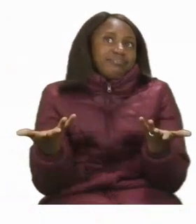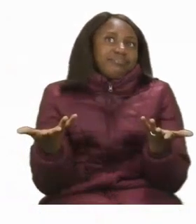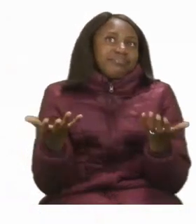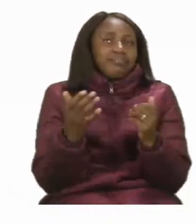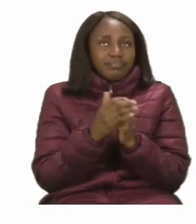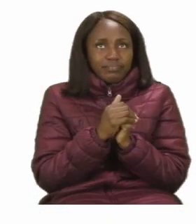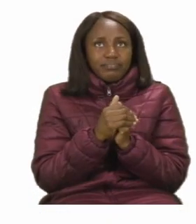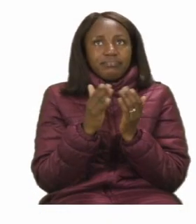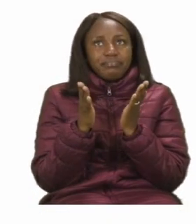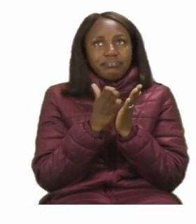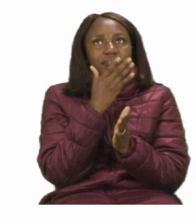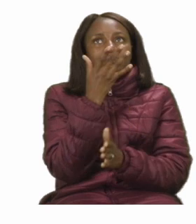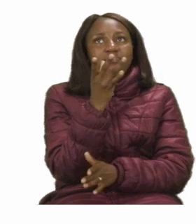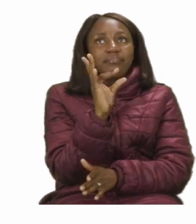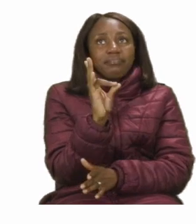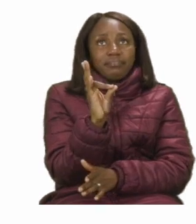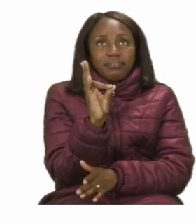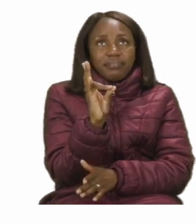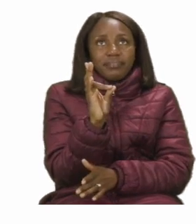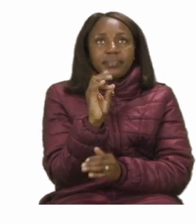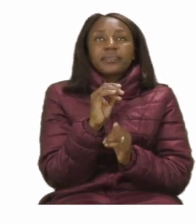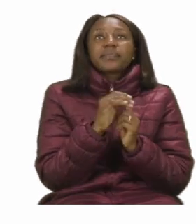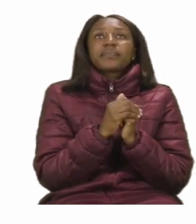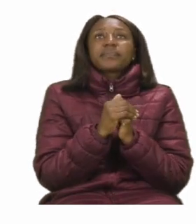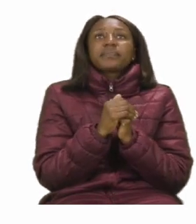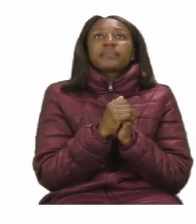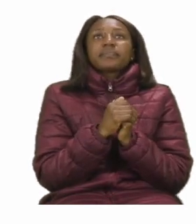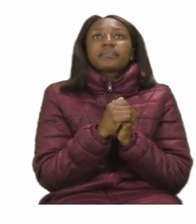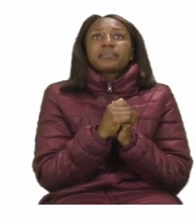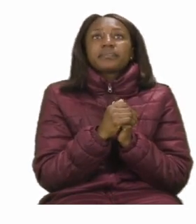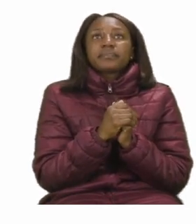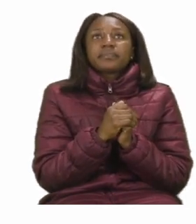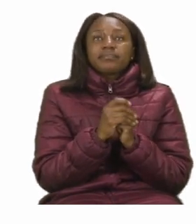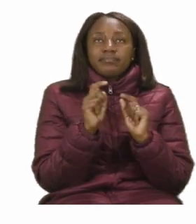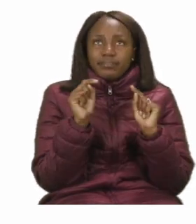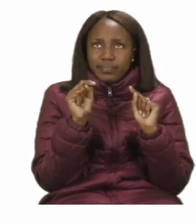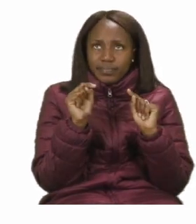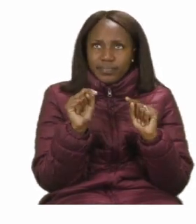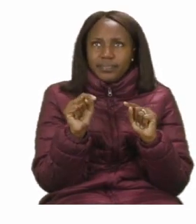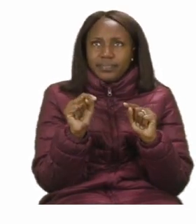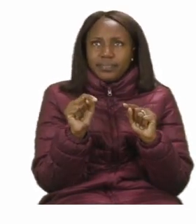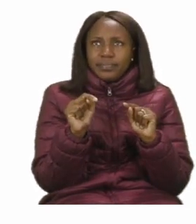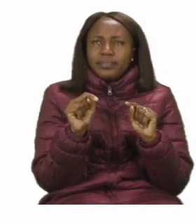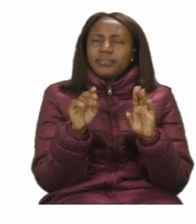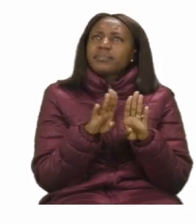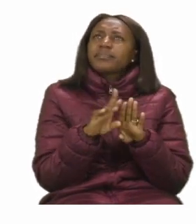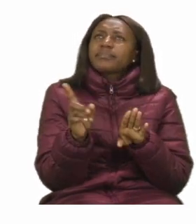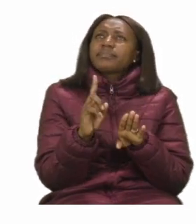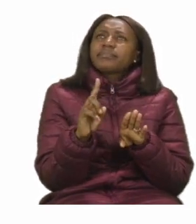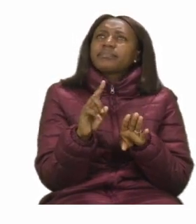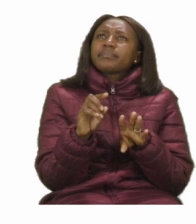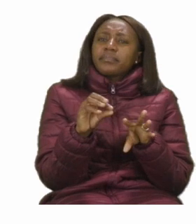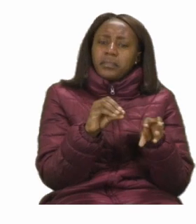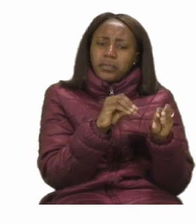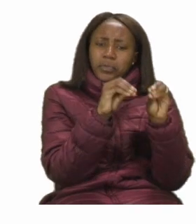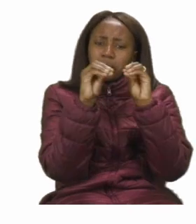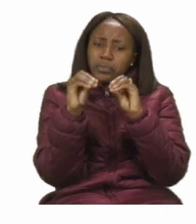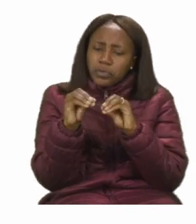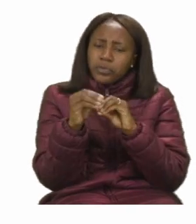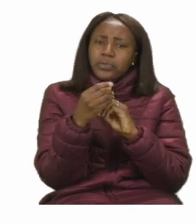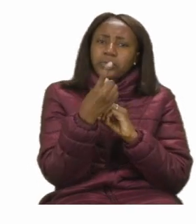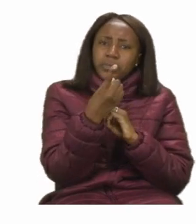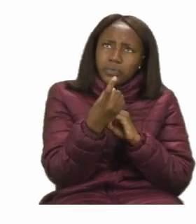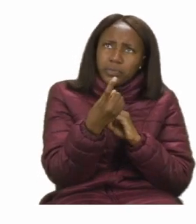our booklets. Right, so today we are going to round off to the nearest